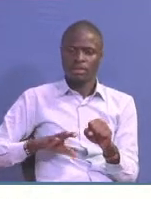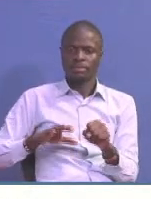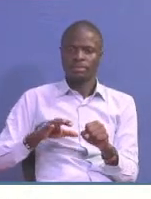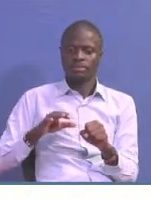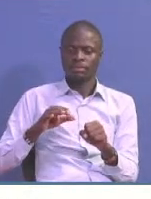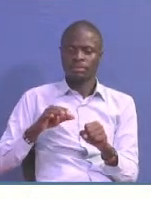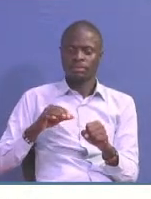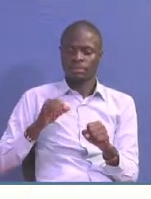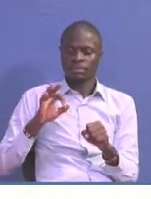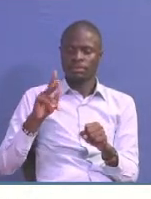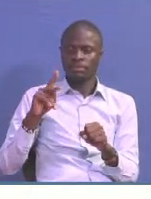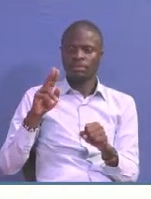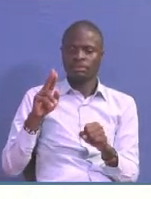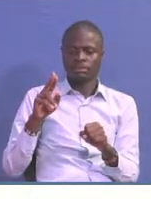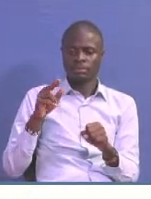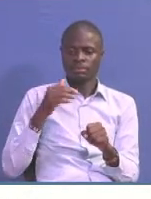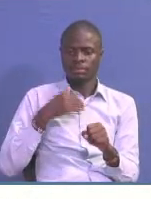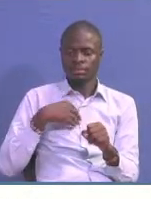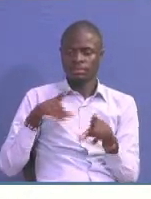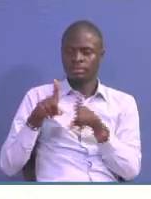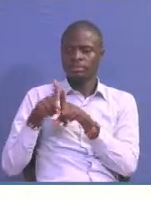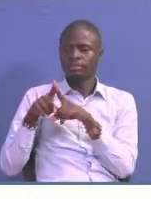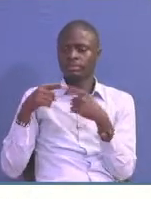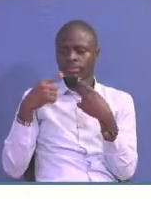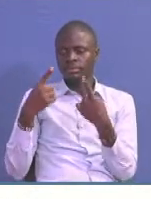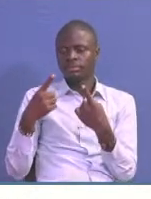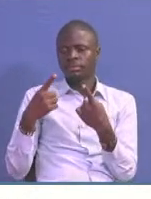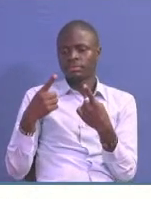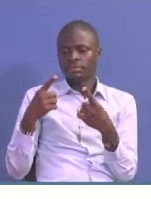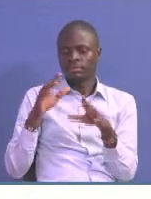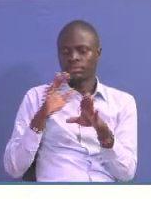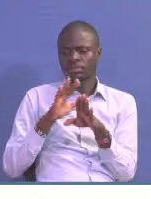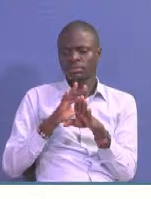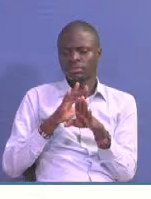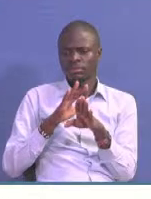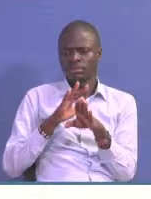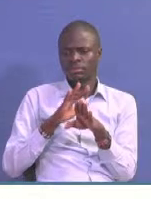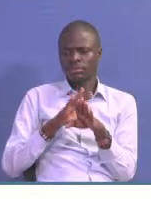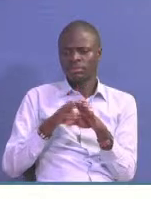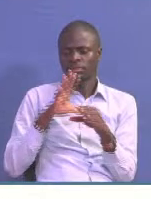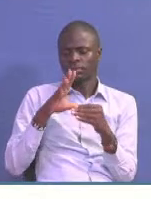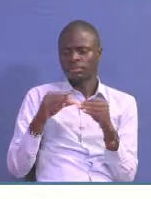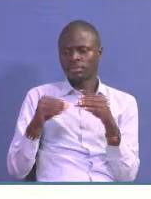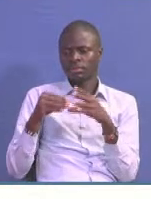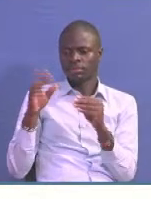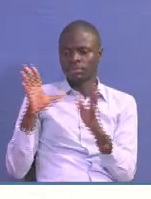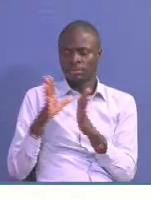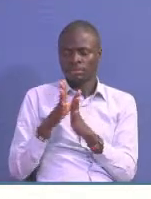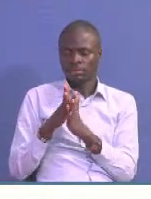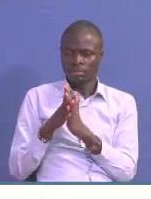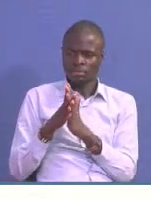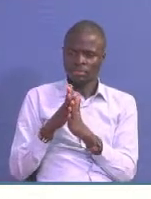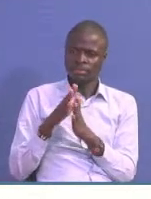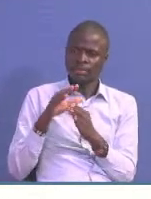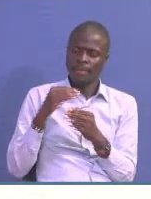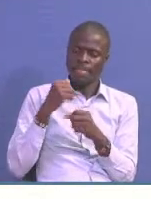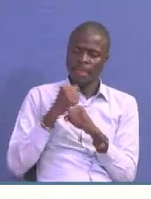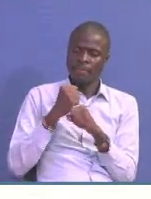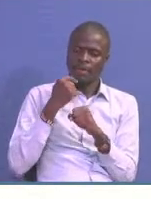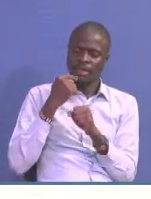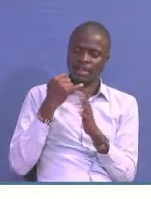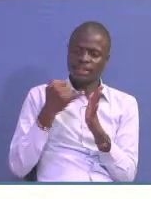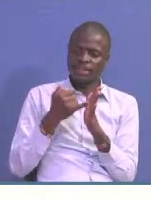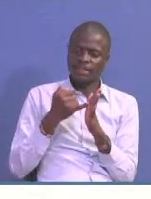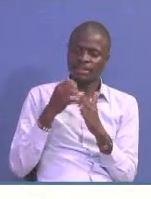chancellor of Kenyatta University, has also insisted on the place of innovation in enabling university cut